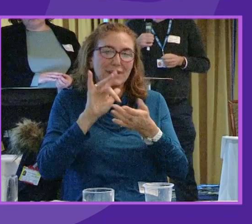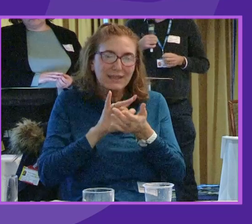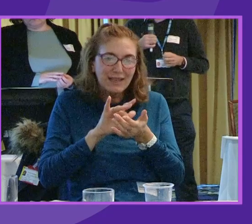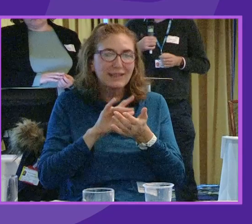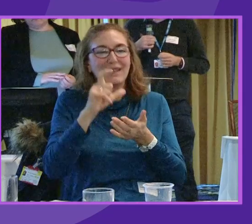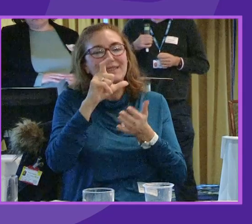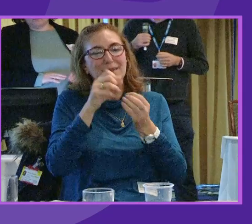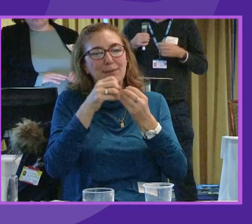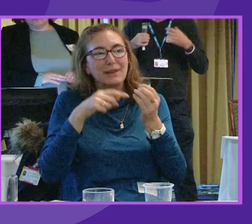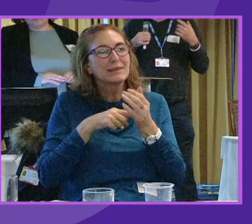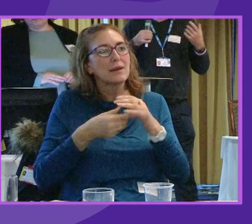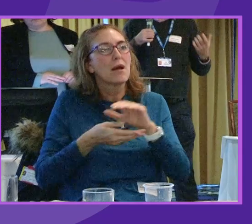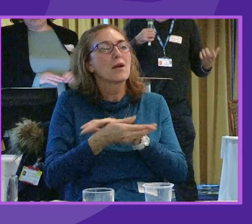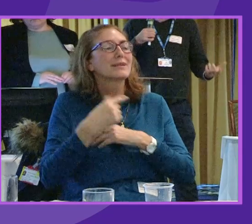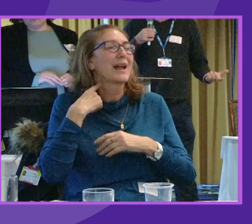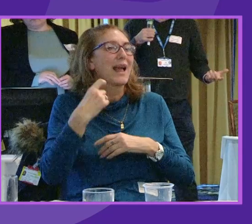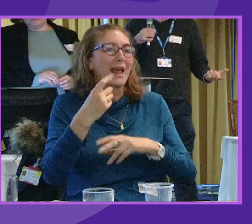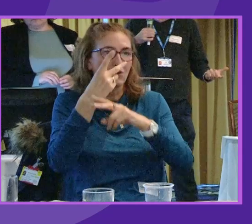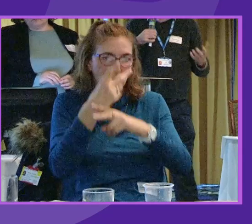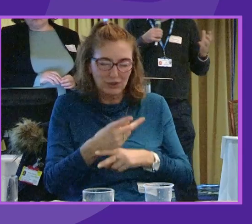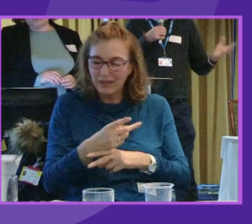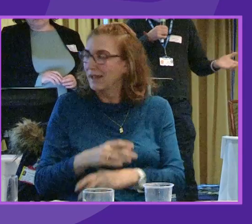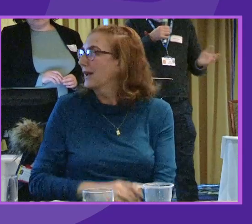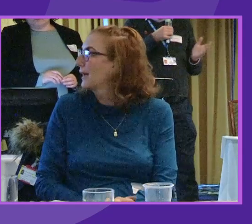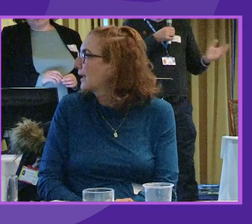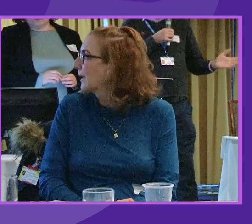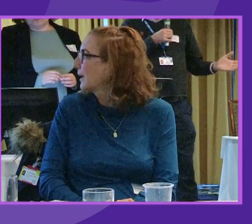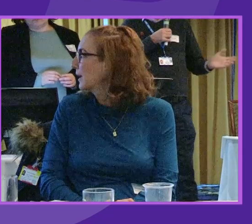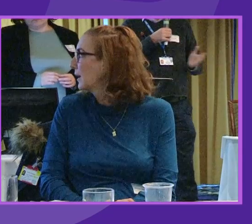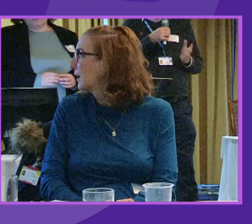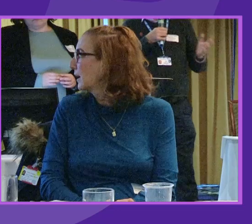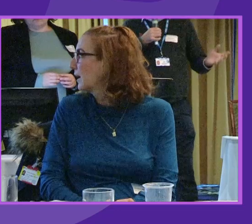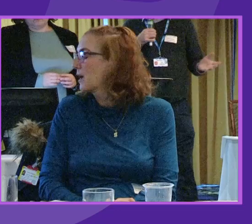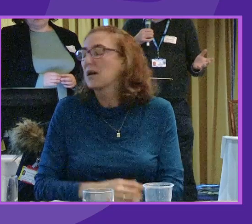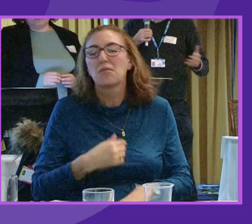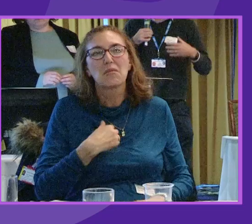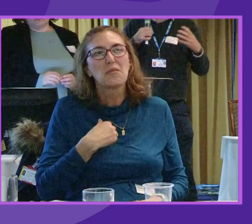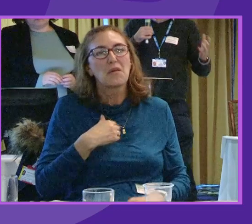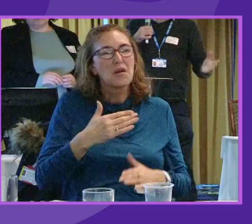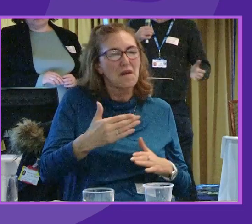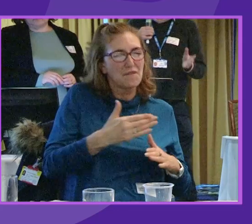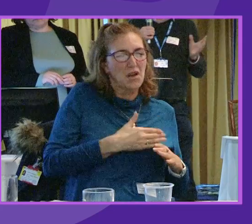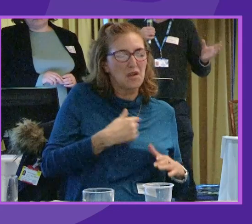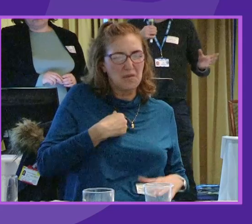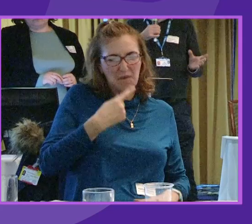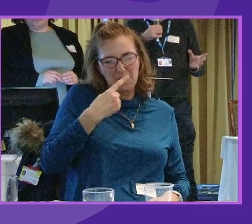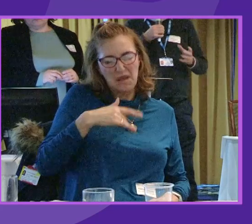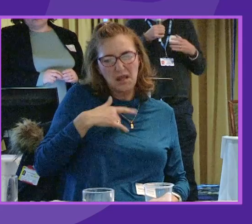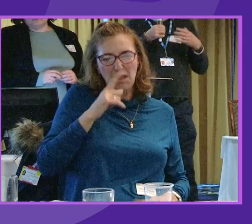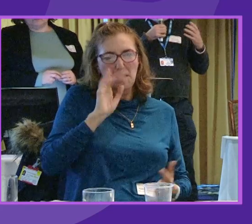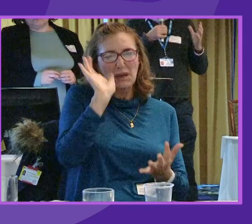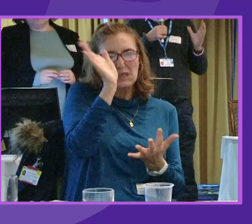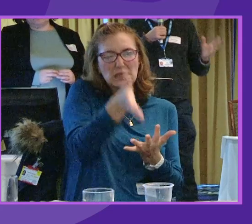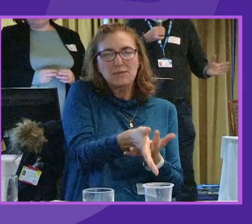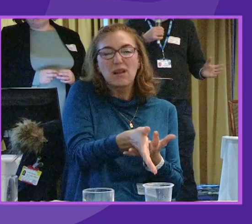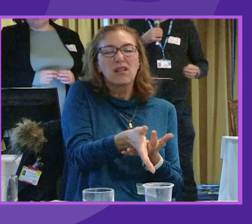the Women's Centre and the CBT with Lancashire Care. Initially, we looked at kind of splitting that, but